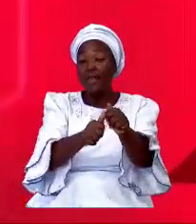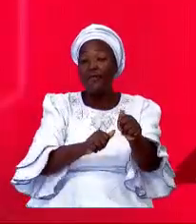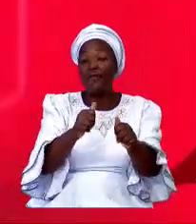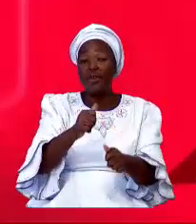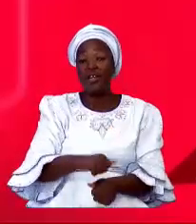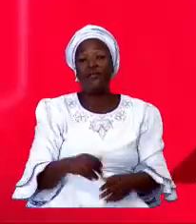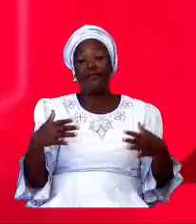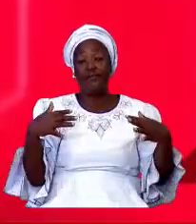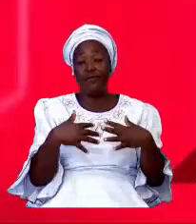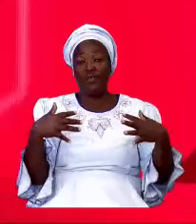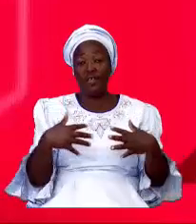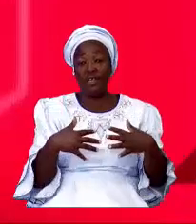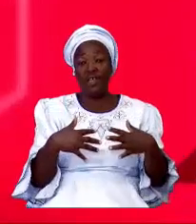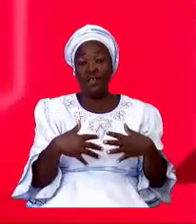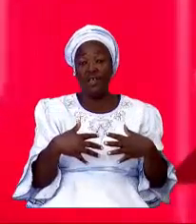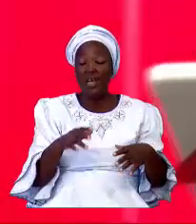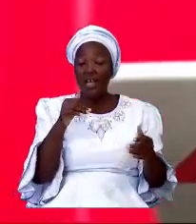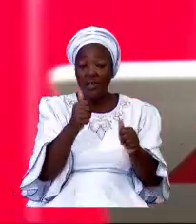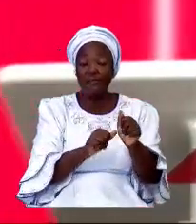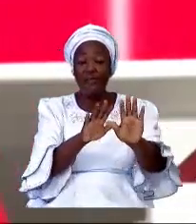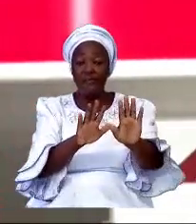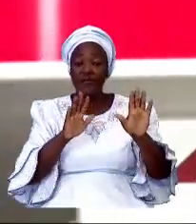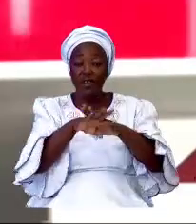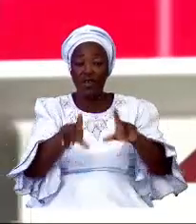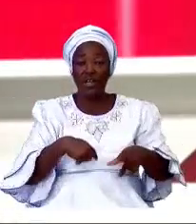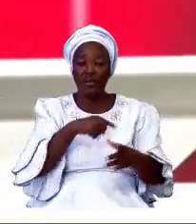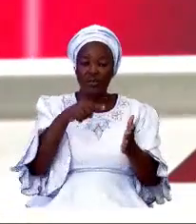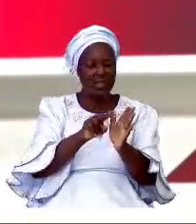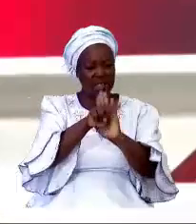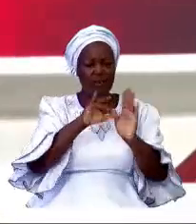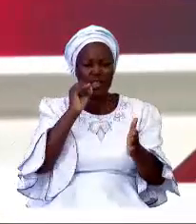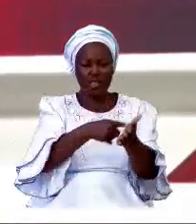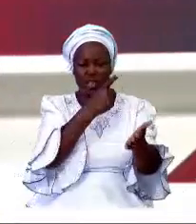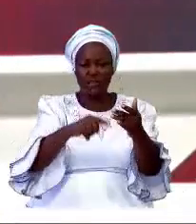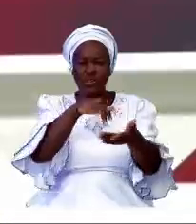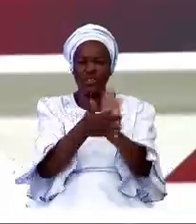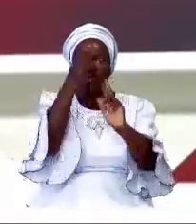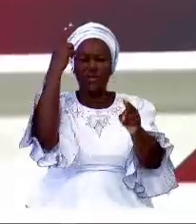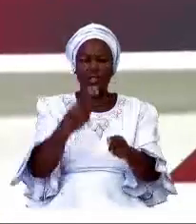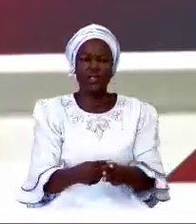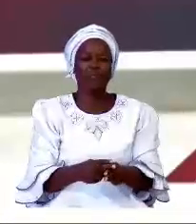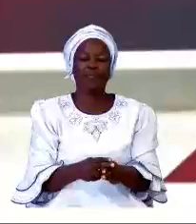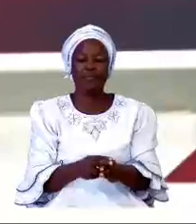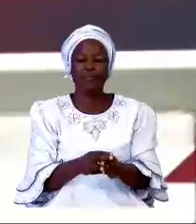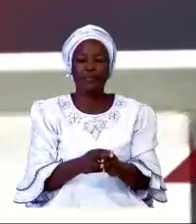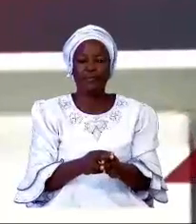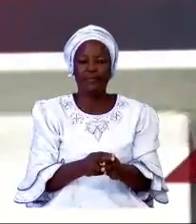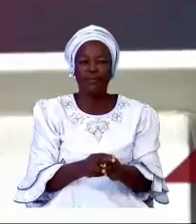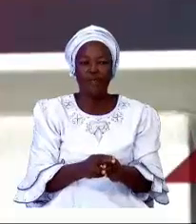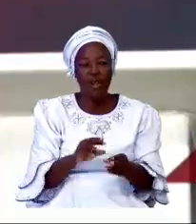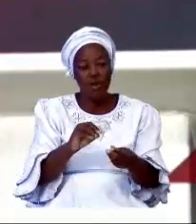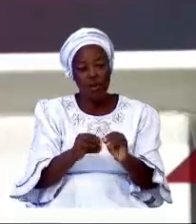dynamic reformer. Every fear in your life this hour